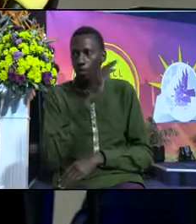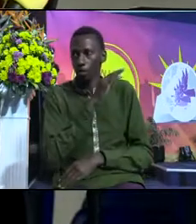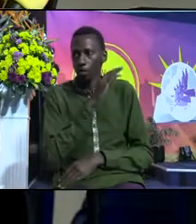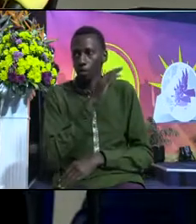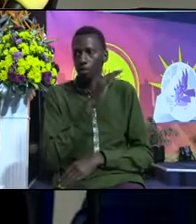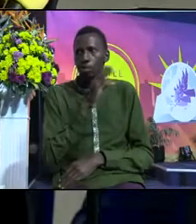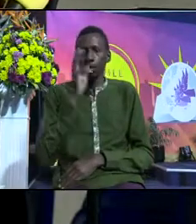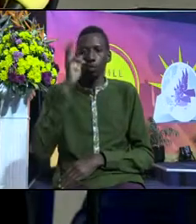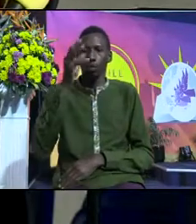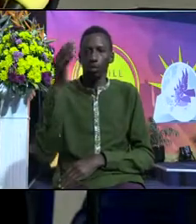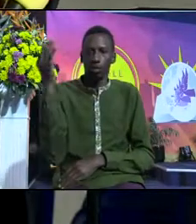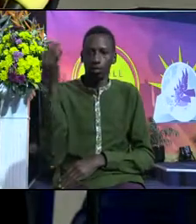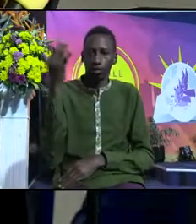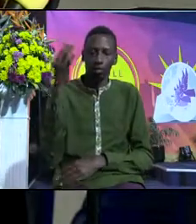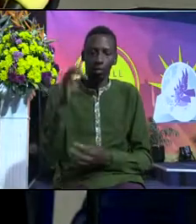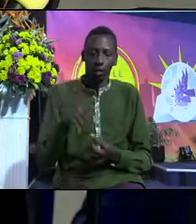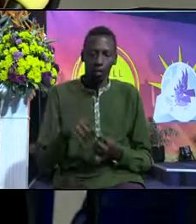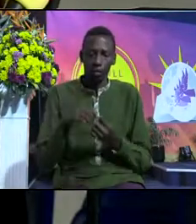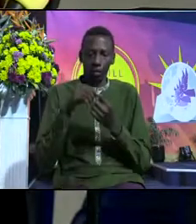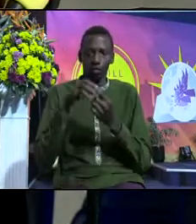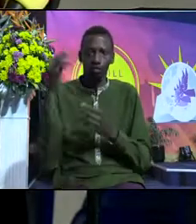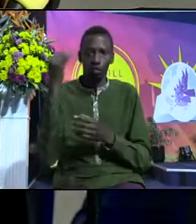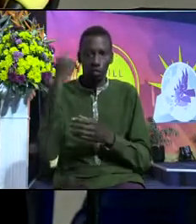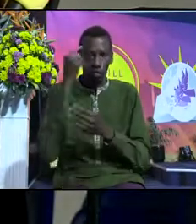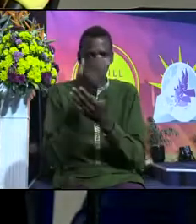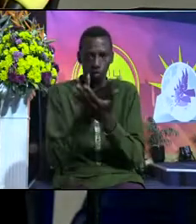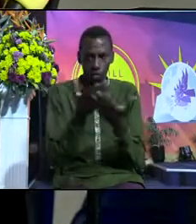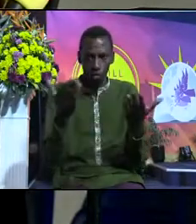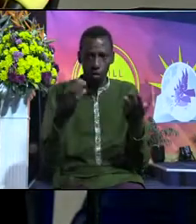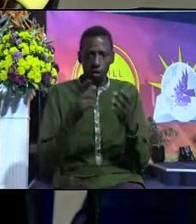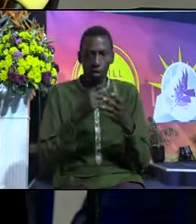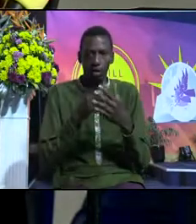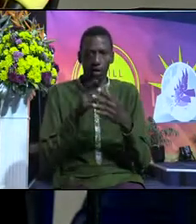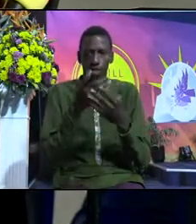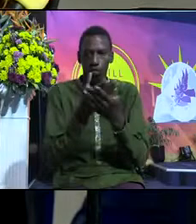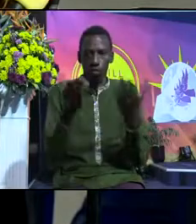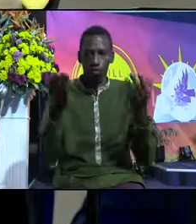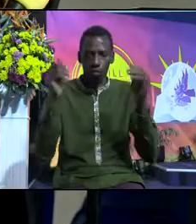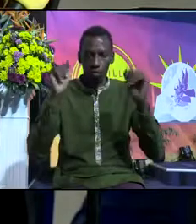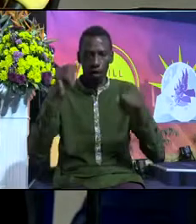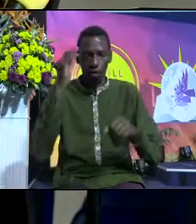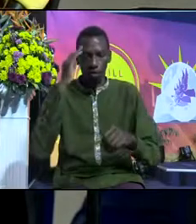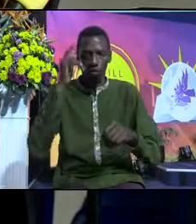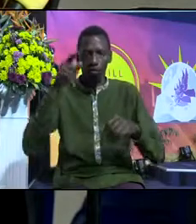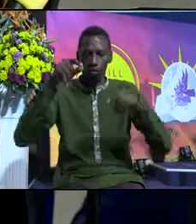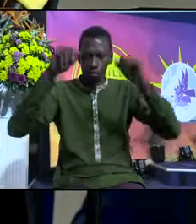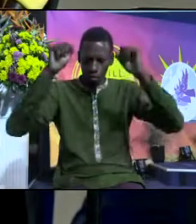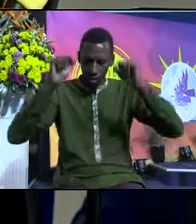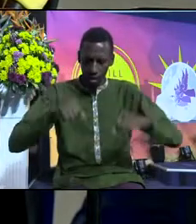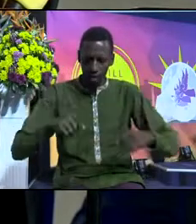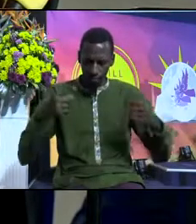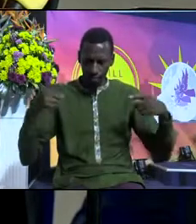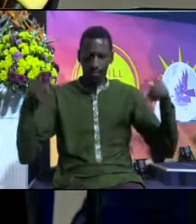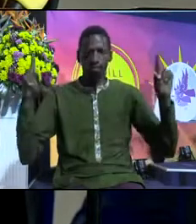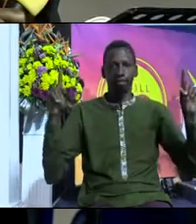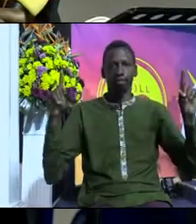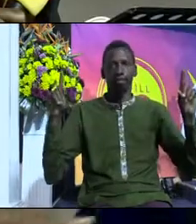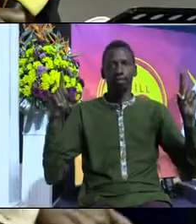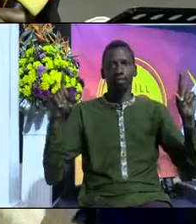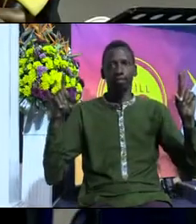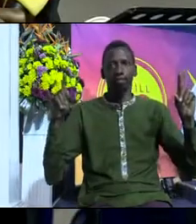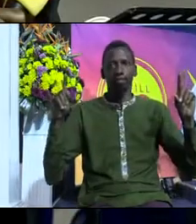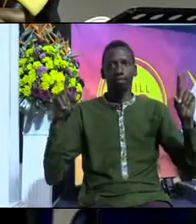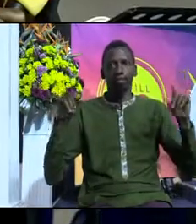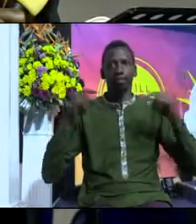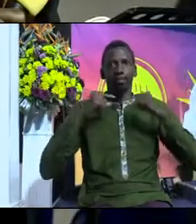to preach a special sermon for you so that you can know that you can make it. You can make it. You can make